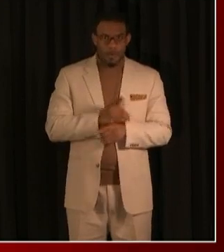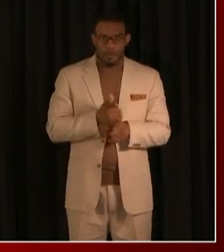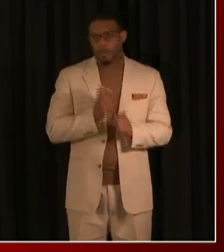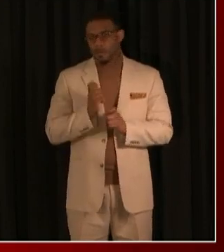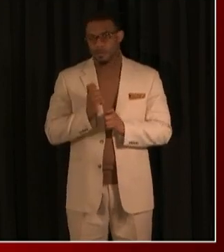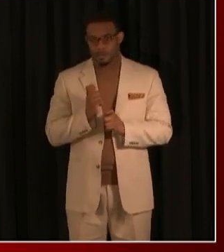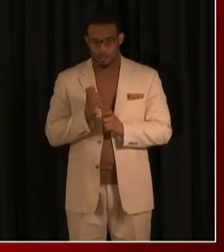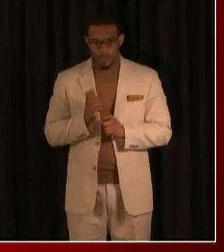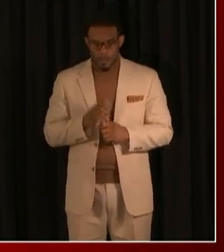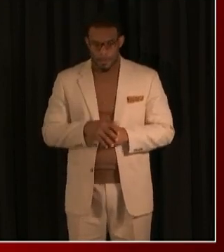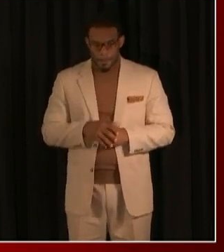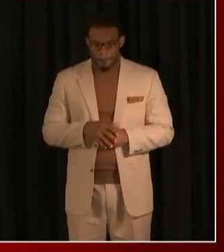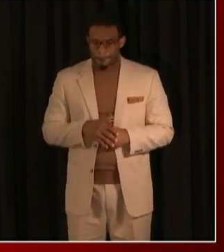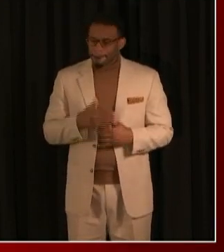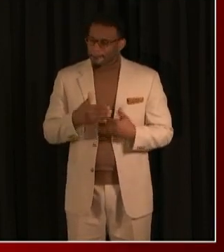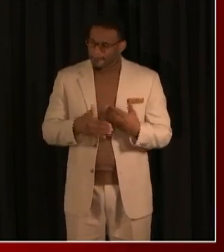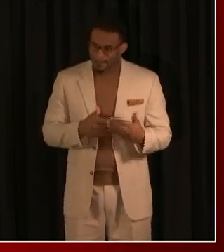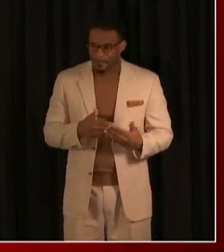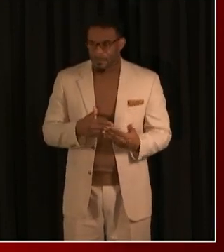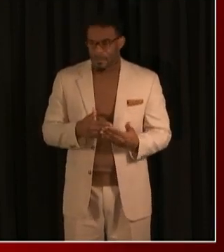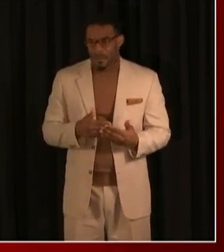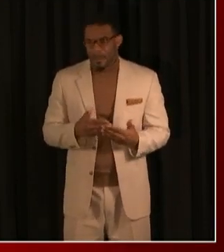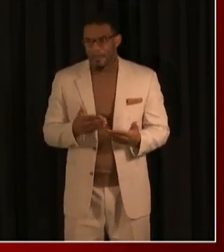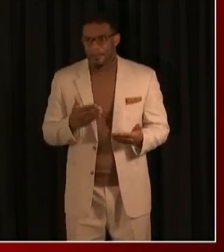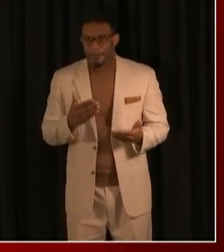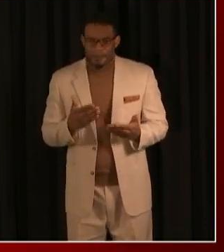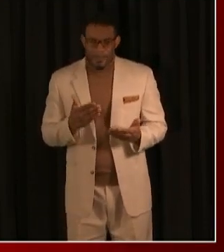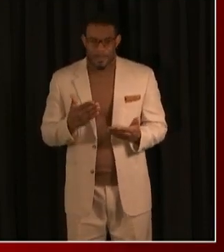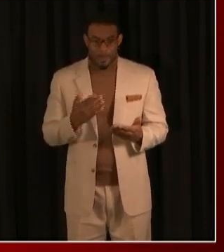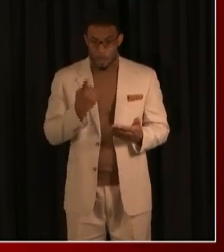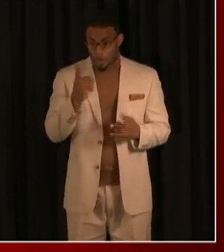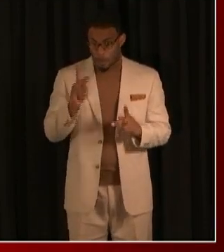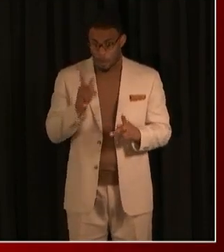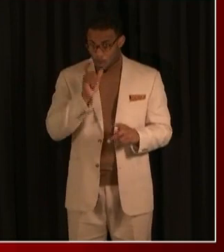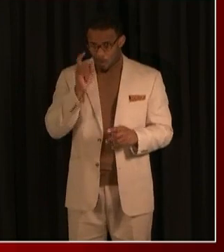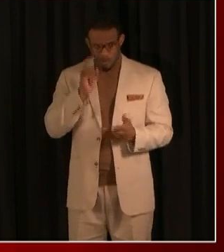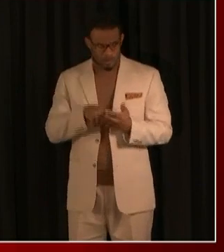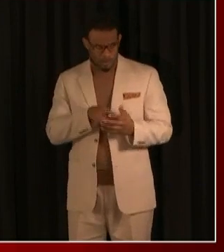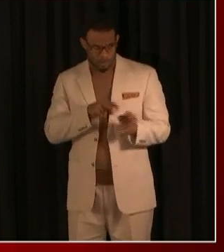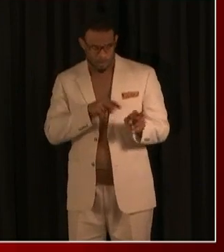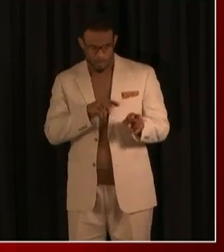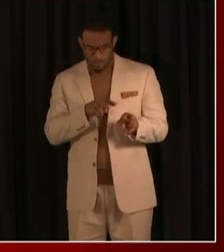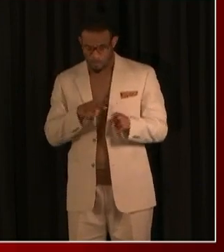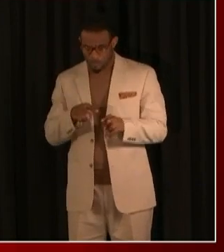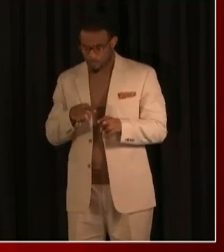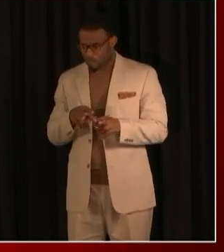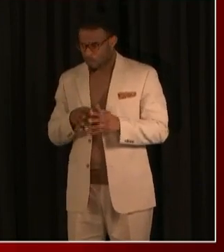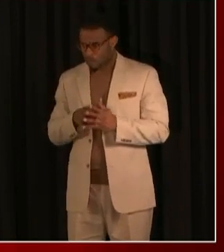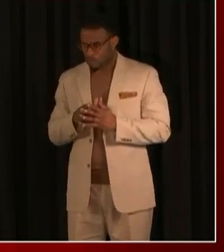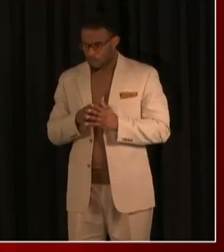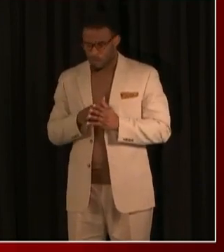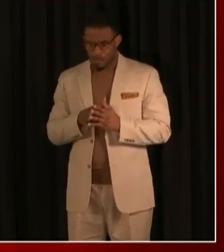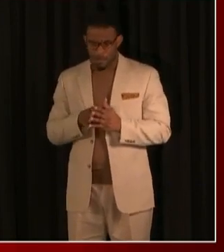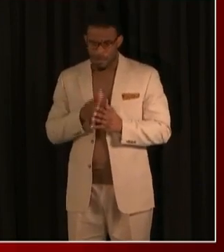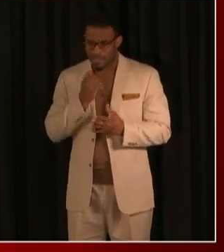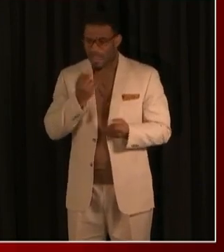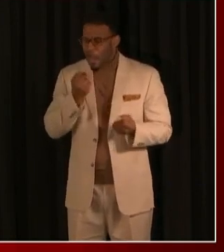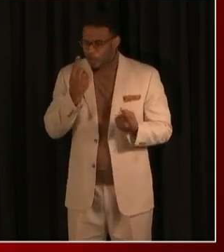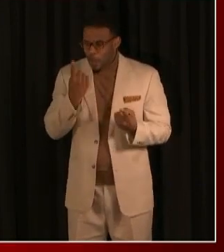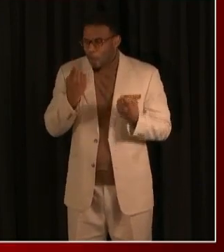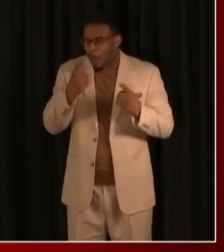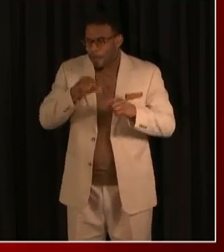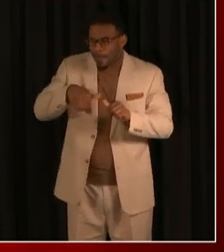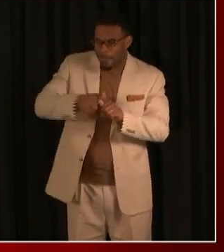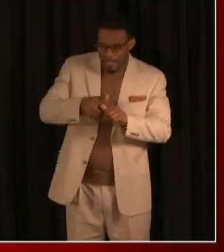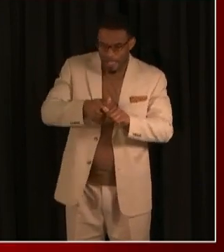terms of vaccination. So it may be this person who observed only saw the limited time